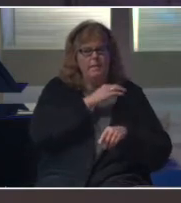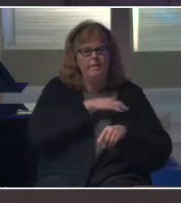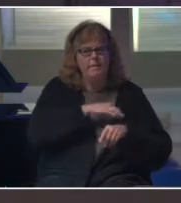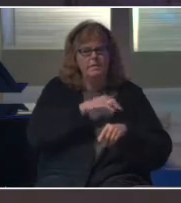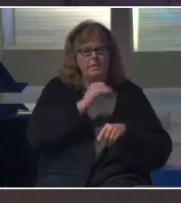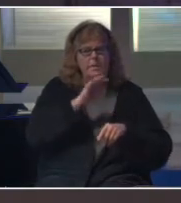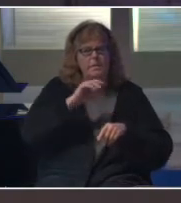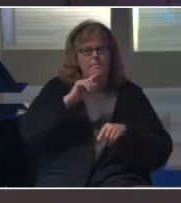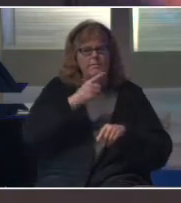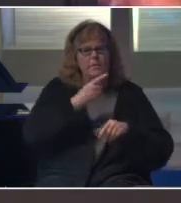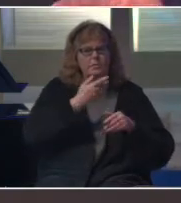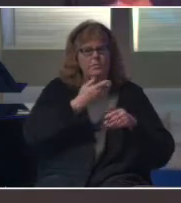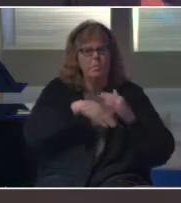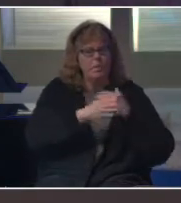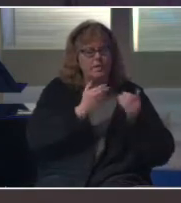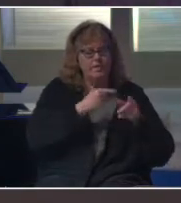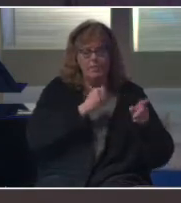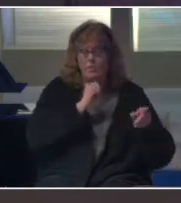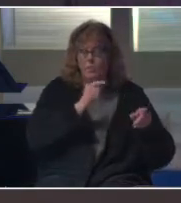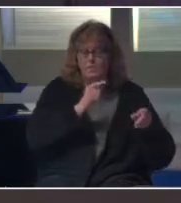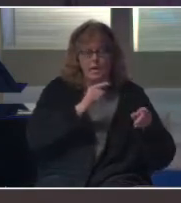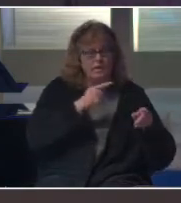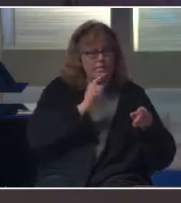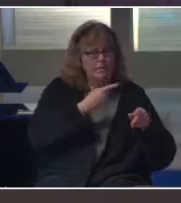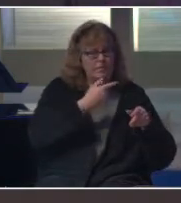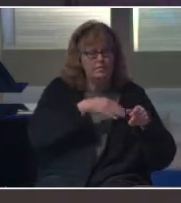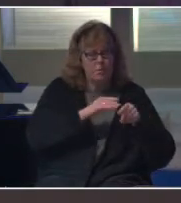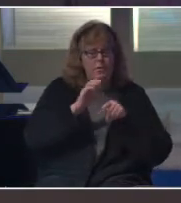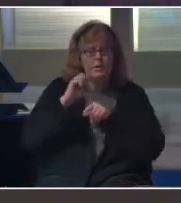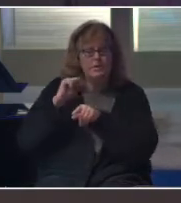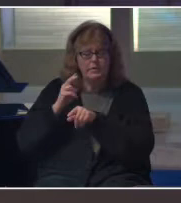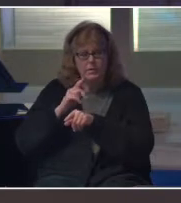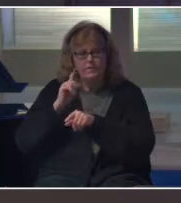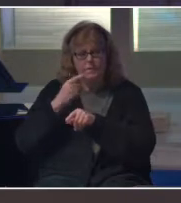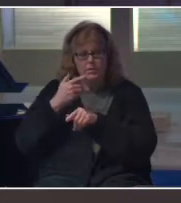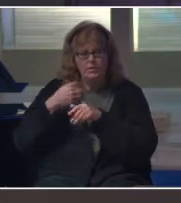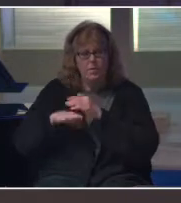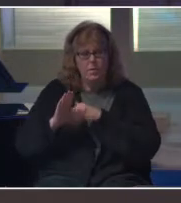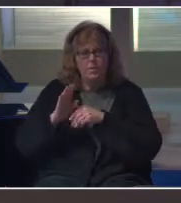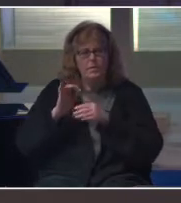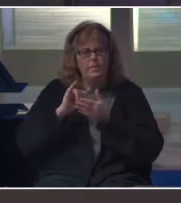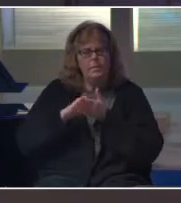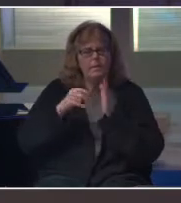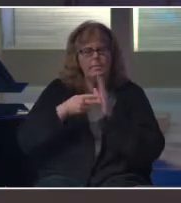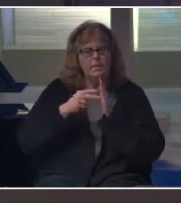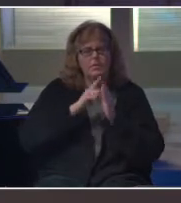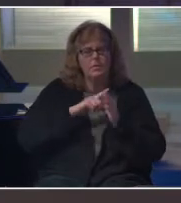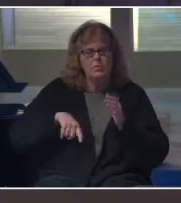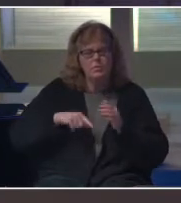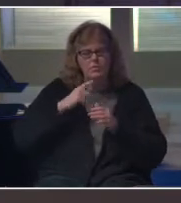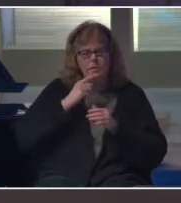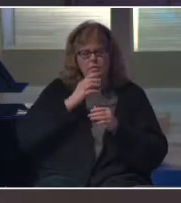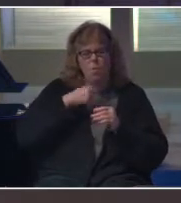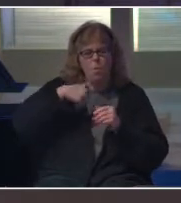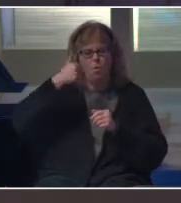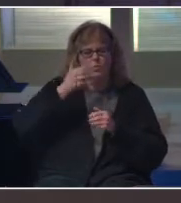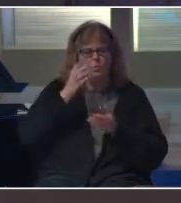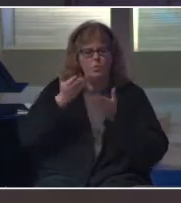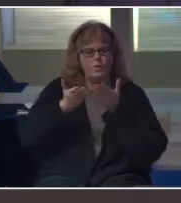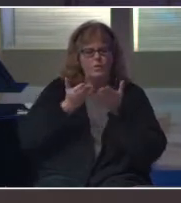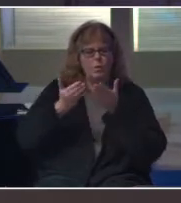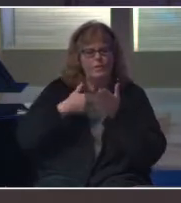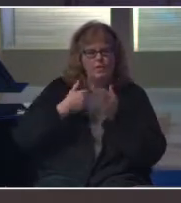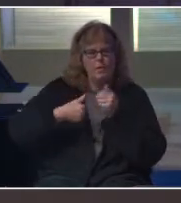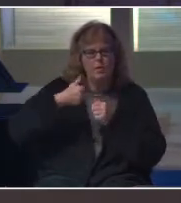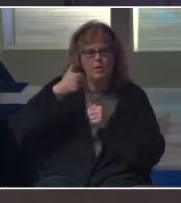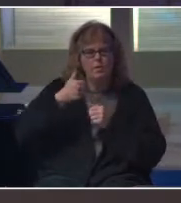of the firstborn, though he was not the firstborn, Esau was. And this is what it's meant when the Lord says the older will serve the